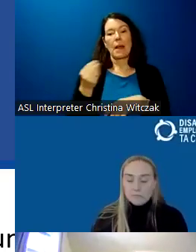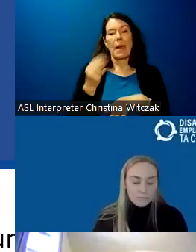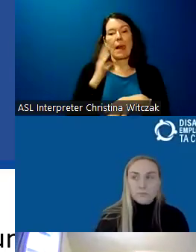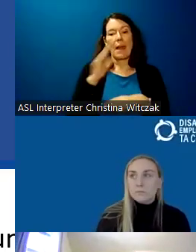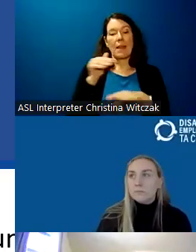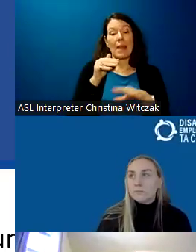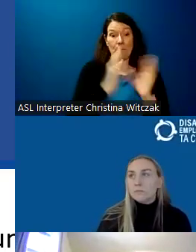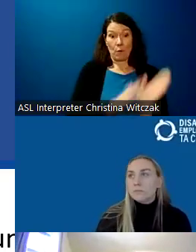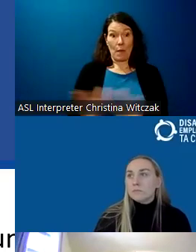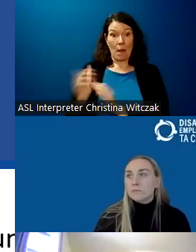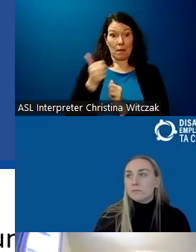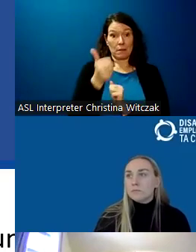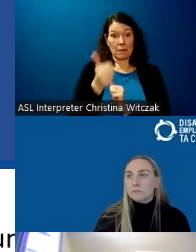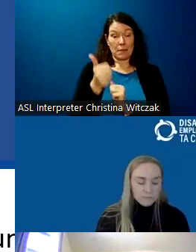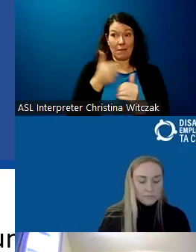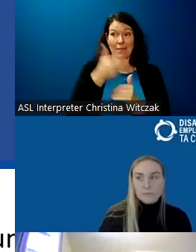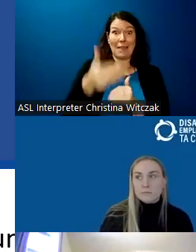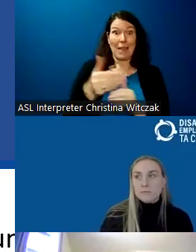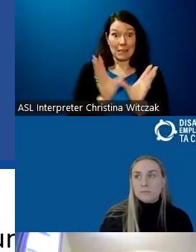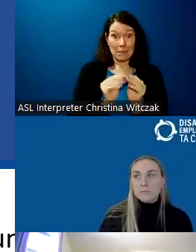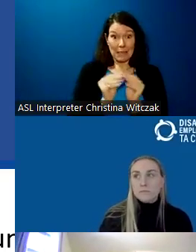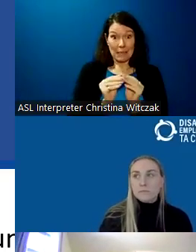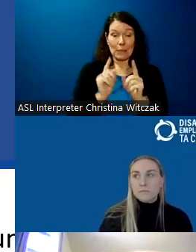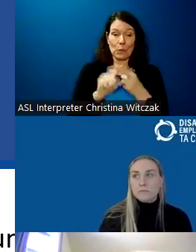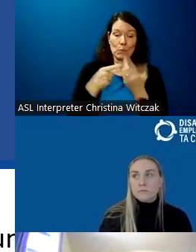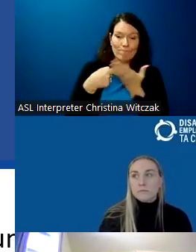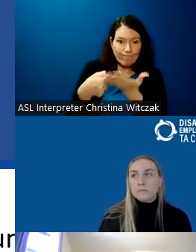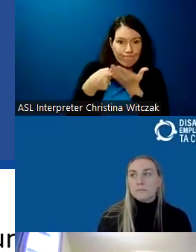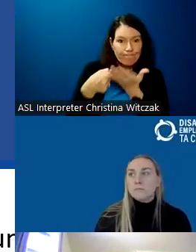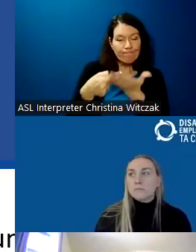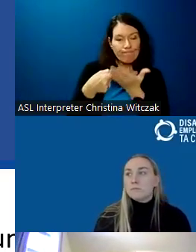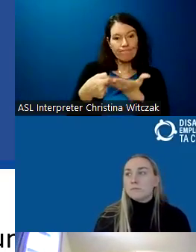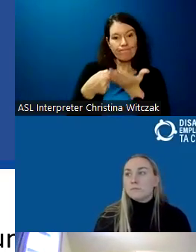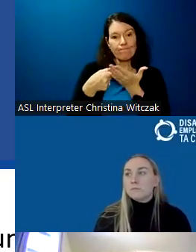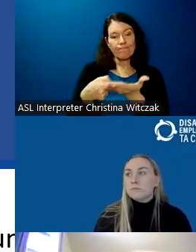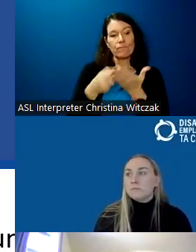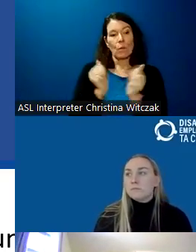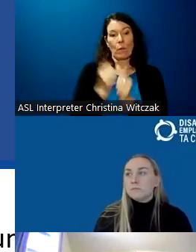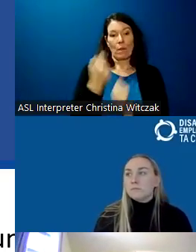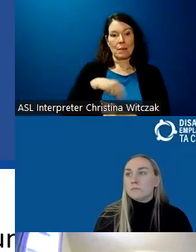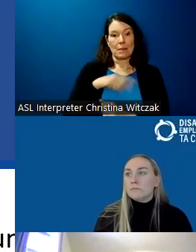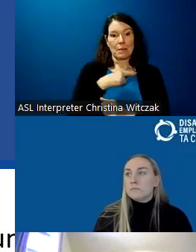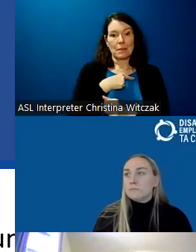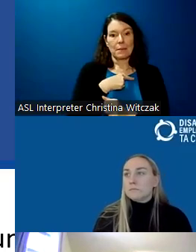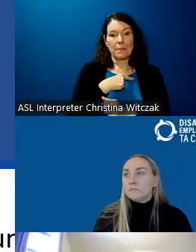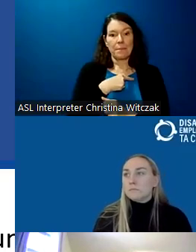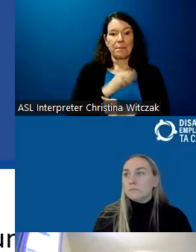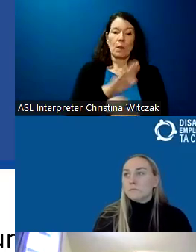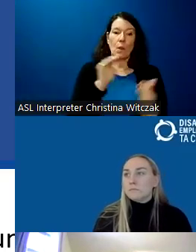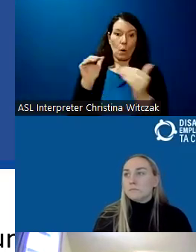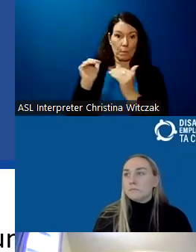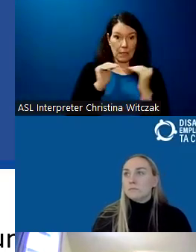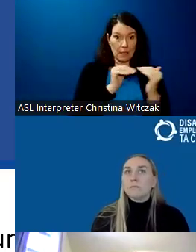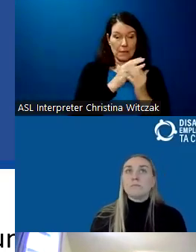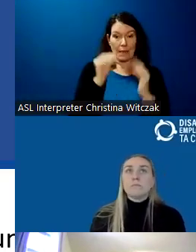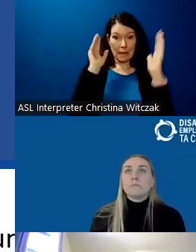be prepared come next session to debrief, to talk through that with us, your peers and the experts in